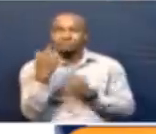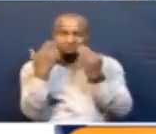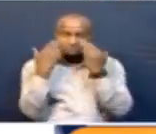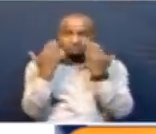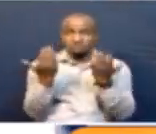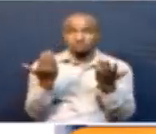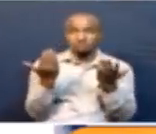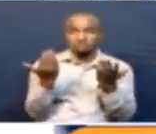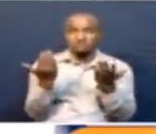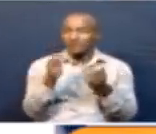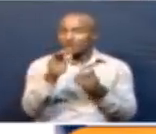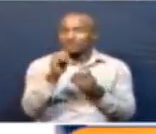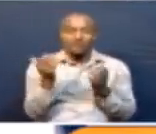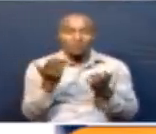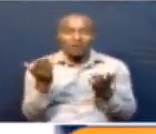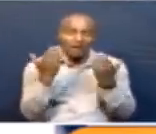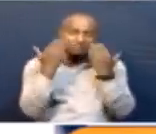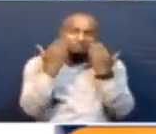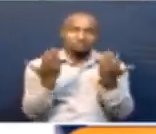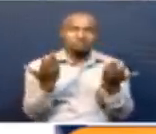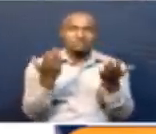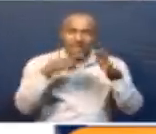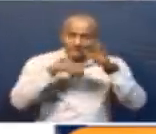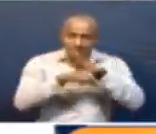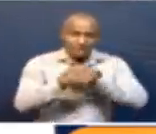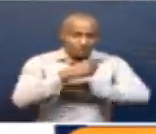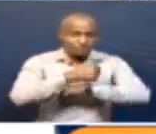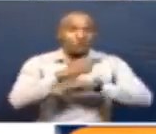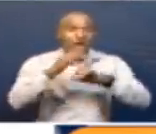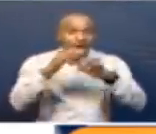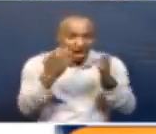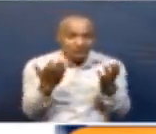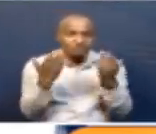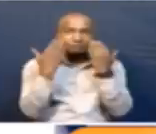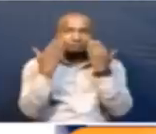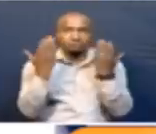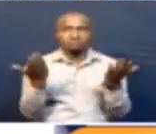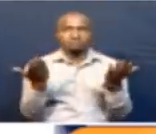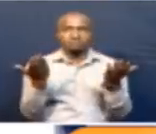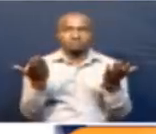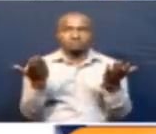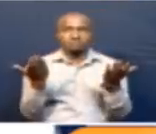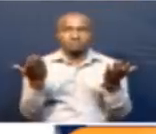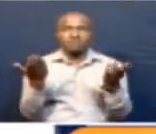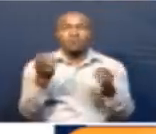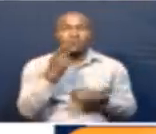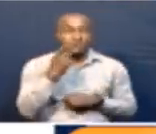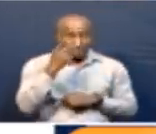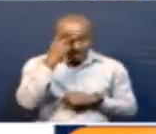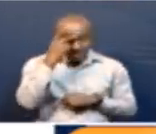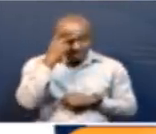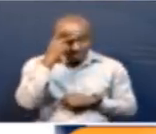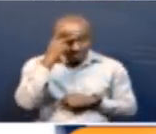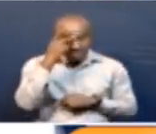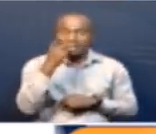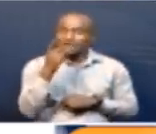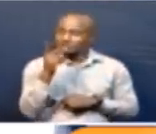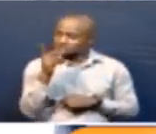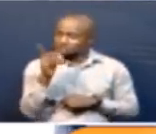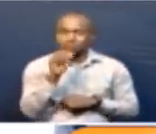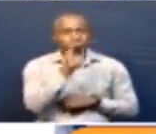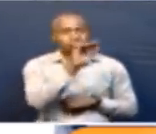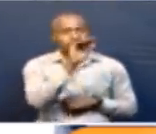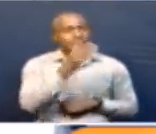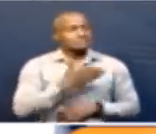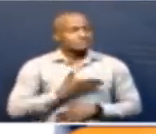they came from, or just how they even made their way into the school. And that is something that the parents obviously are now an